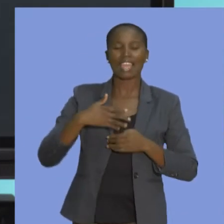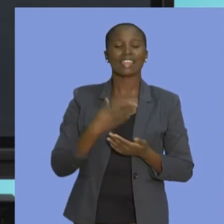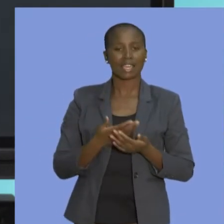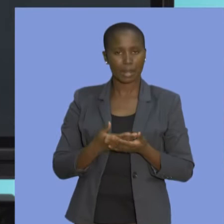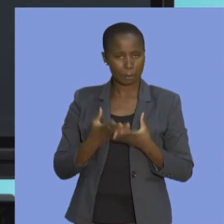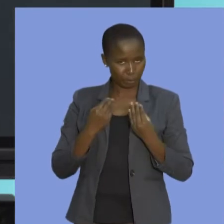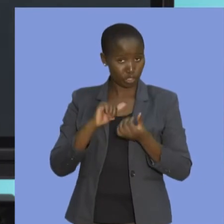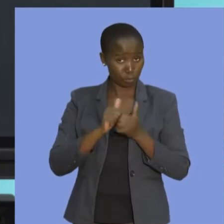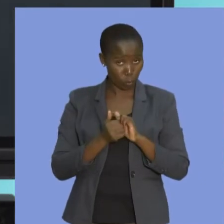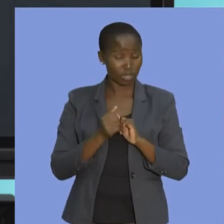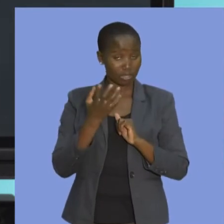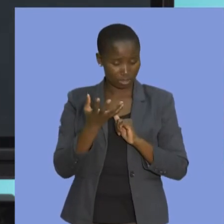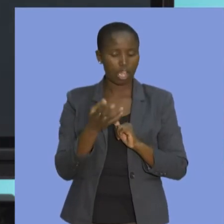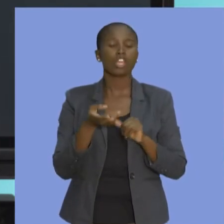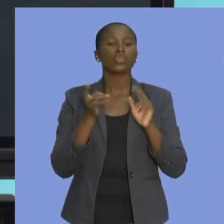the opening